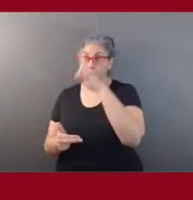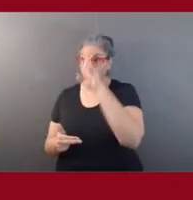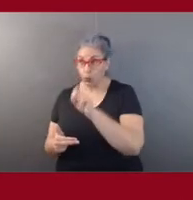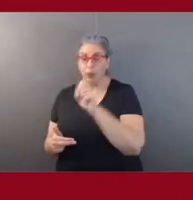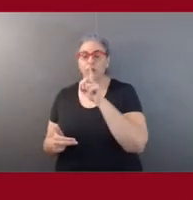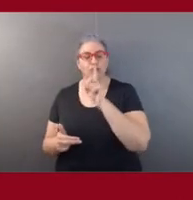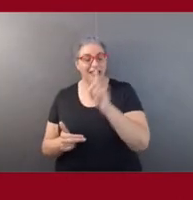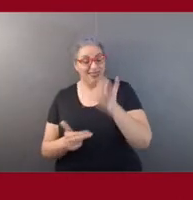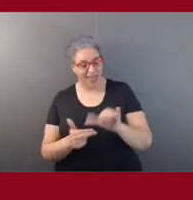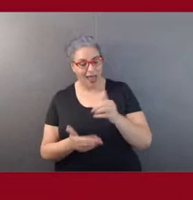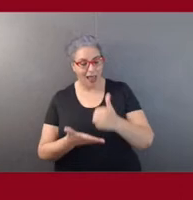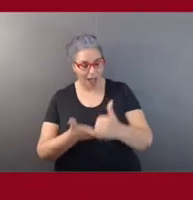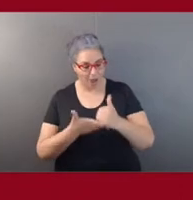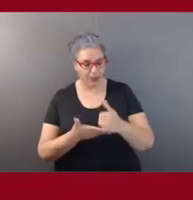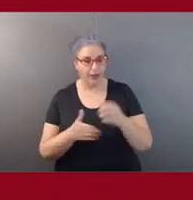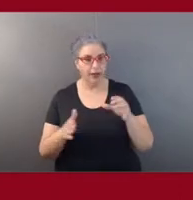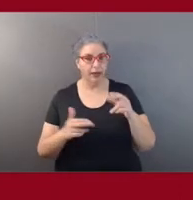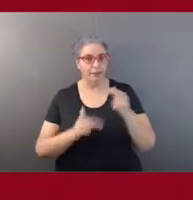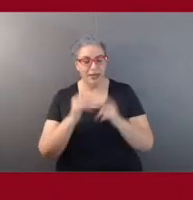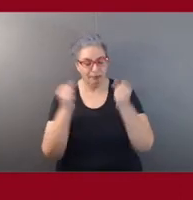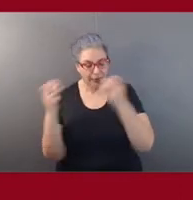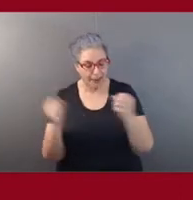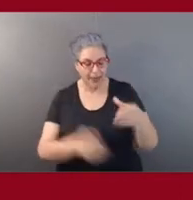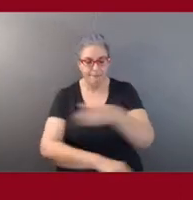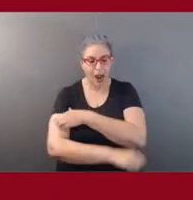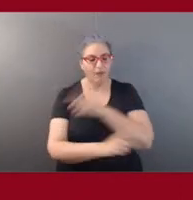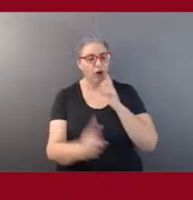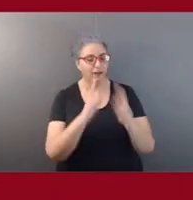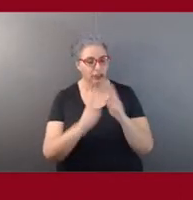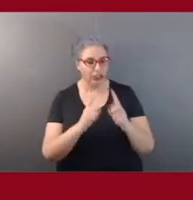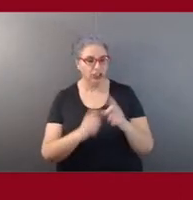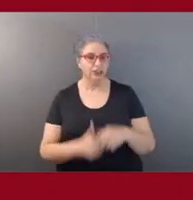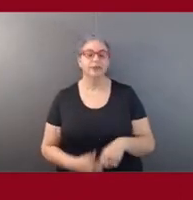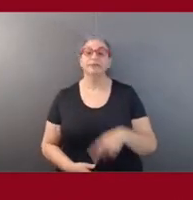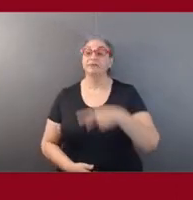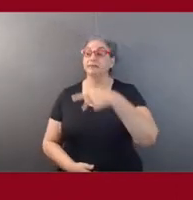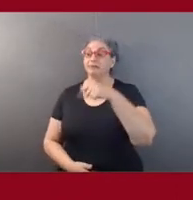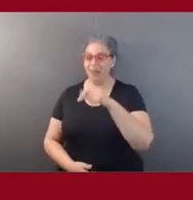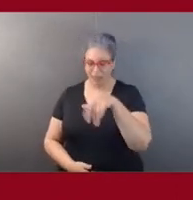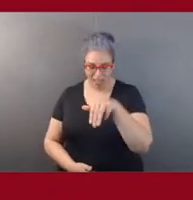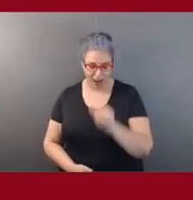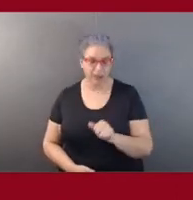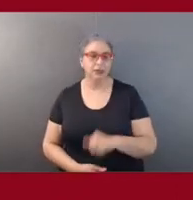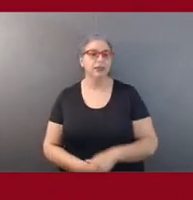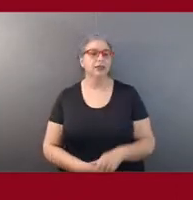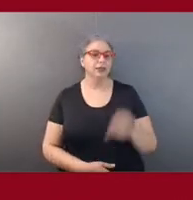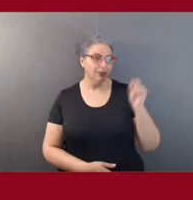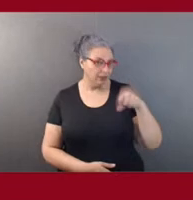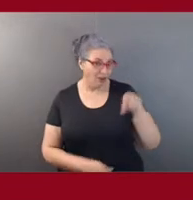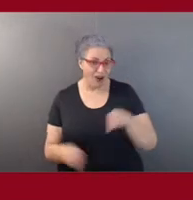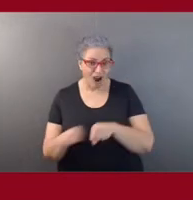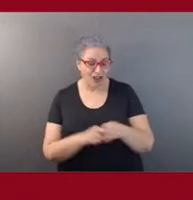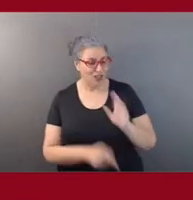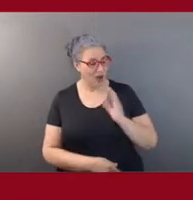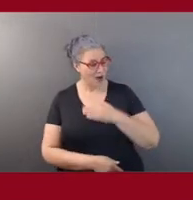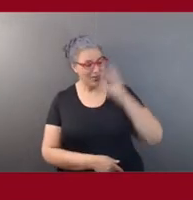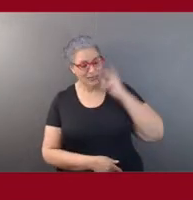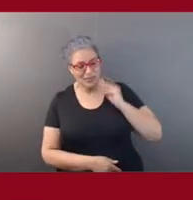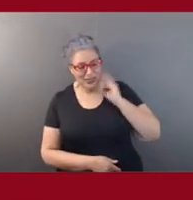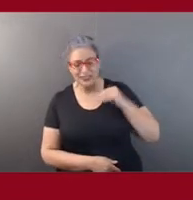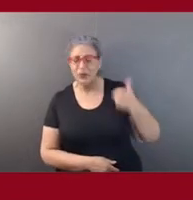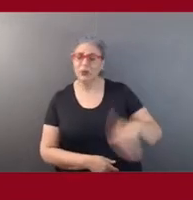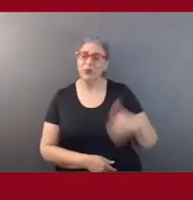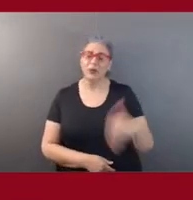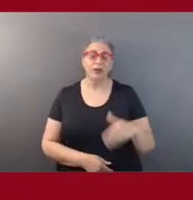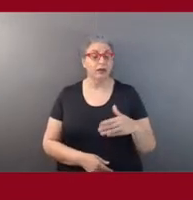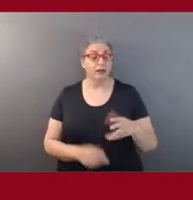conversations in this industry. Yeah, I think it also comes a lot from lived experience. You know, Alma Harrell is our founder. She started it in